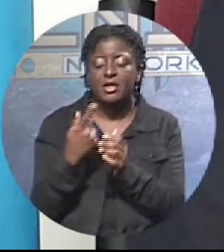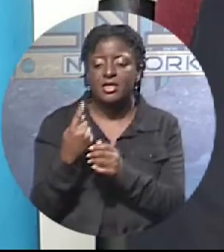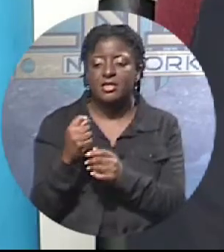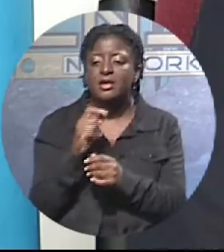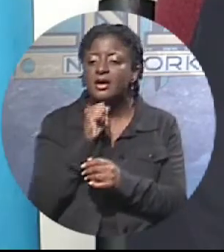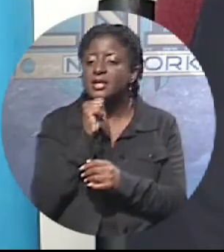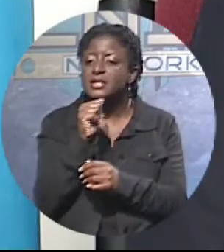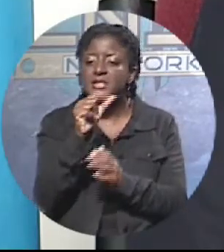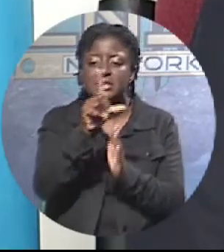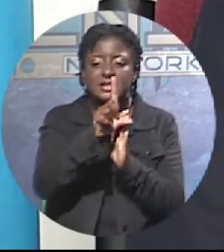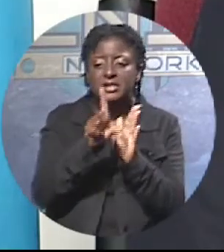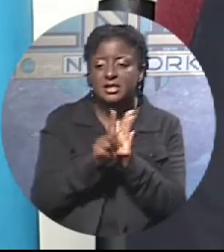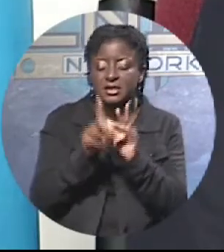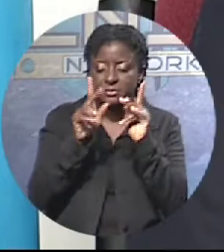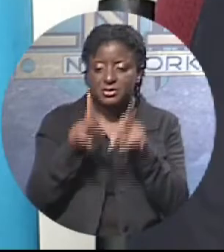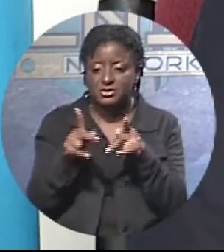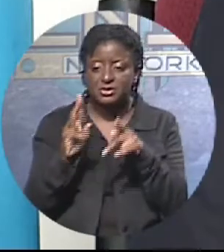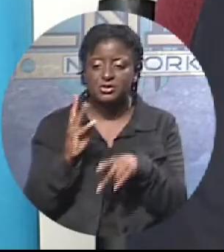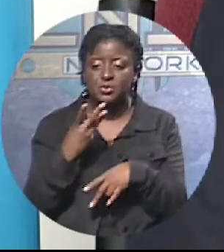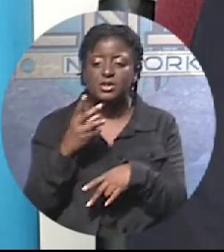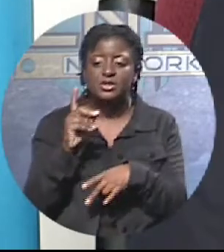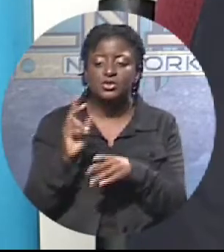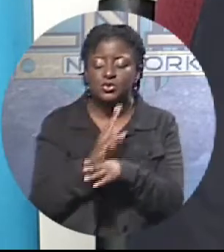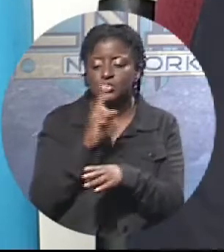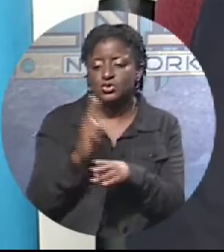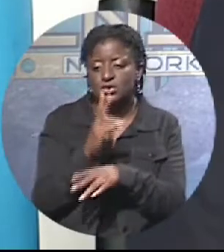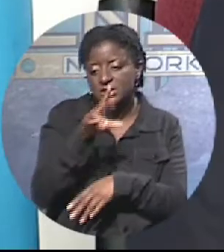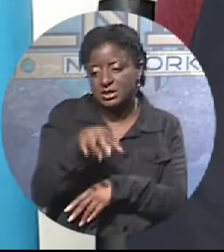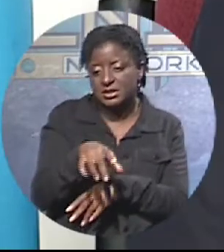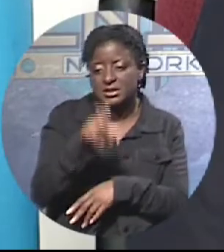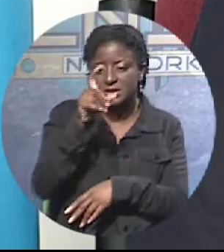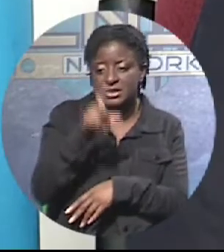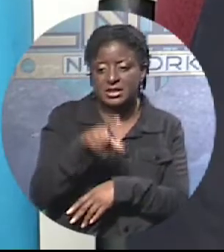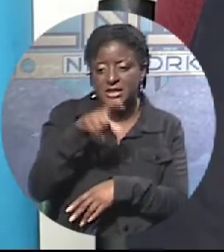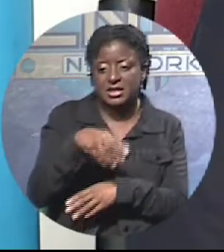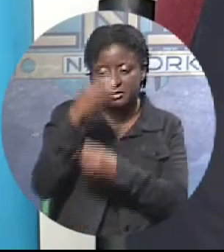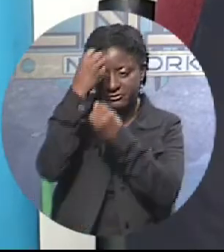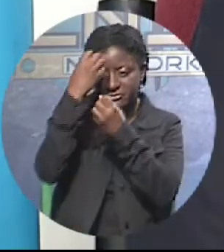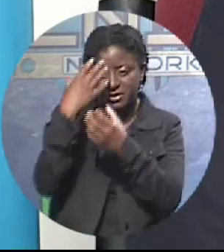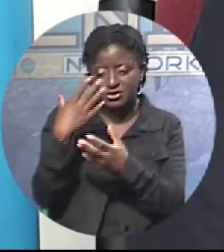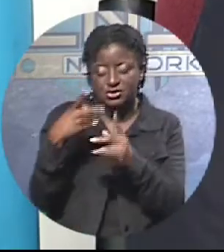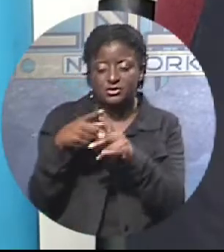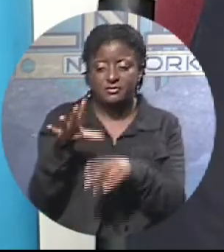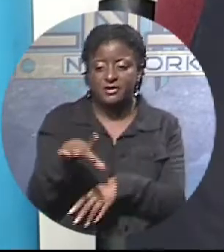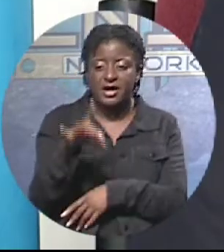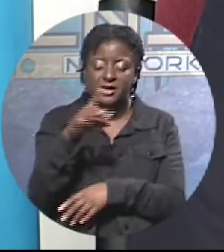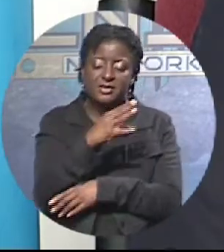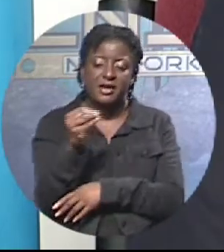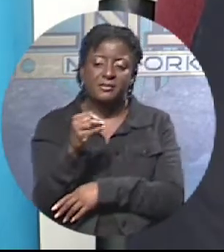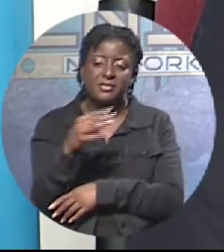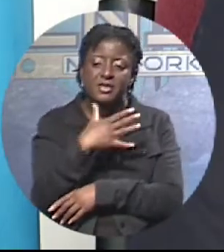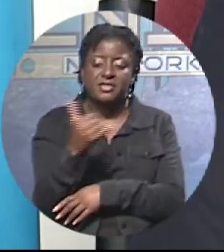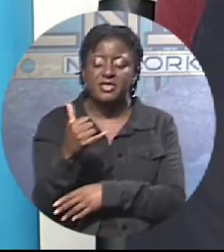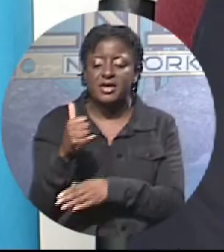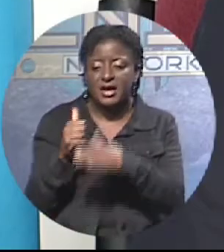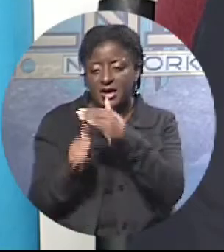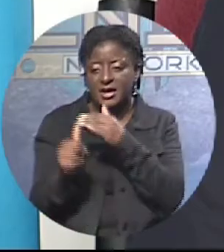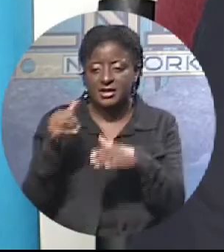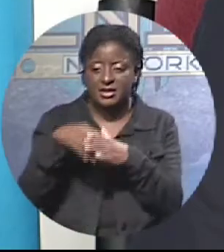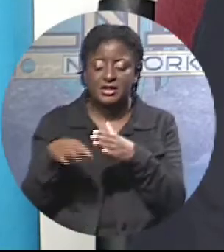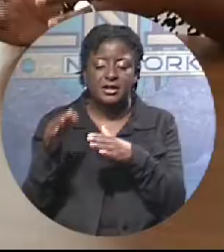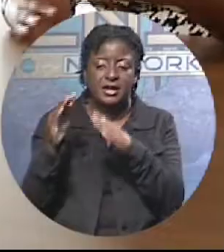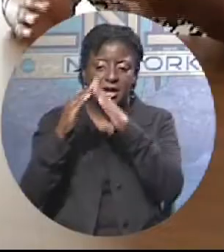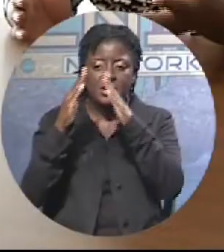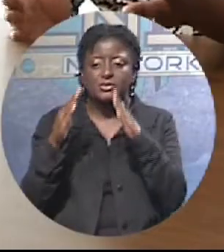need intelligence to find them, because when they come, they hide out in houses and in apartments that you would not think they